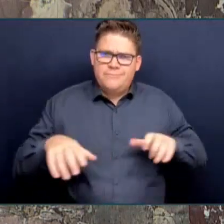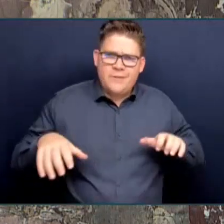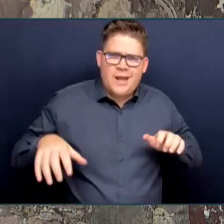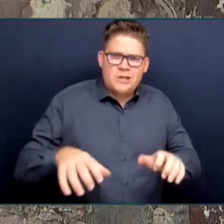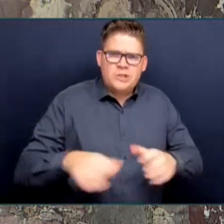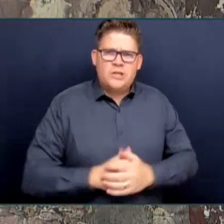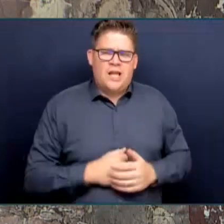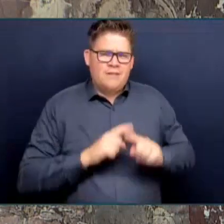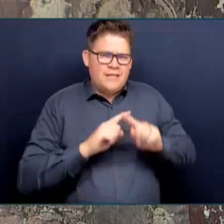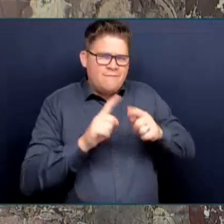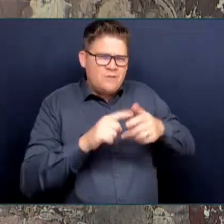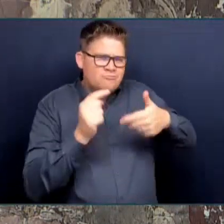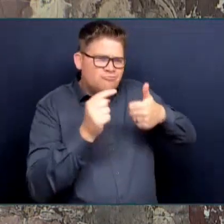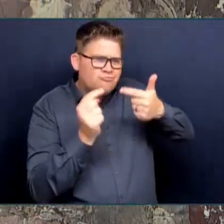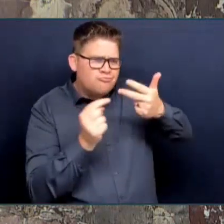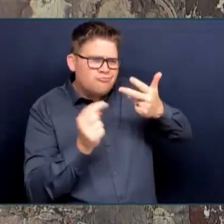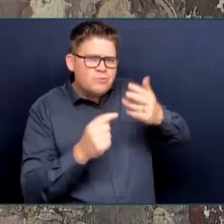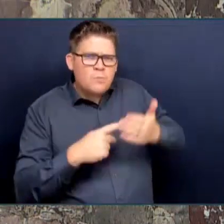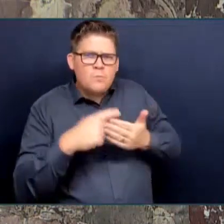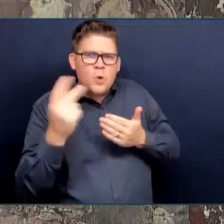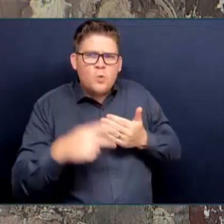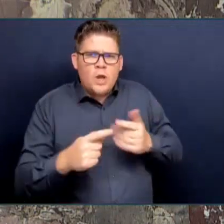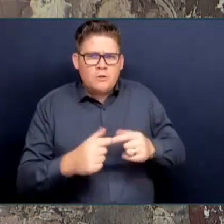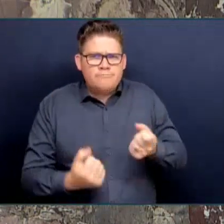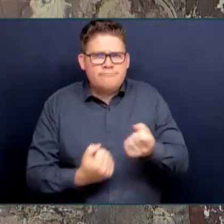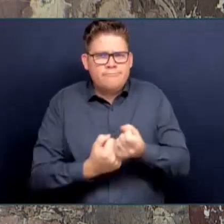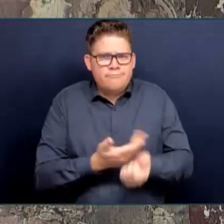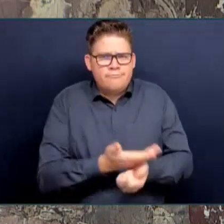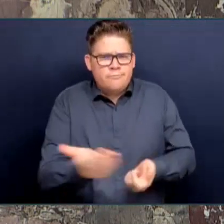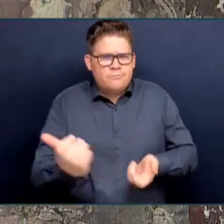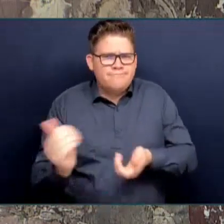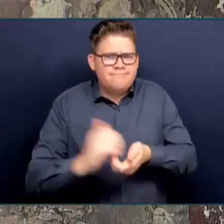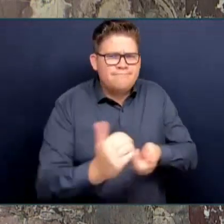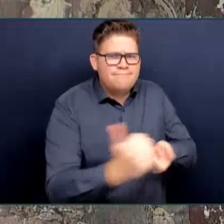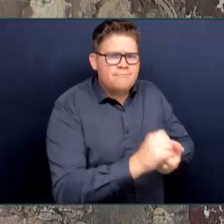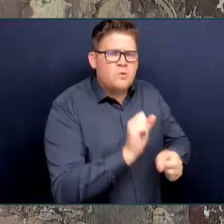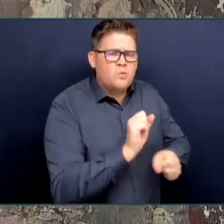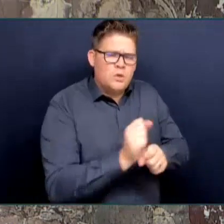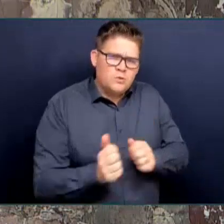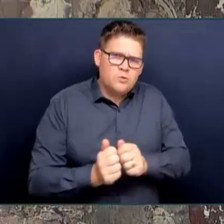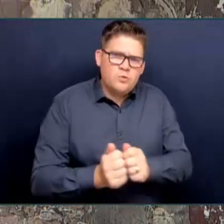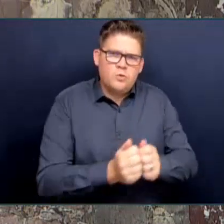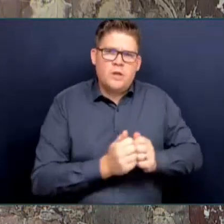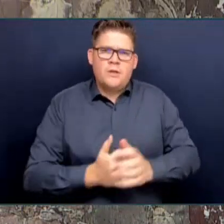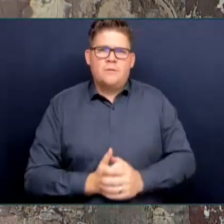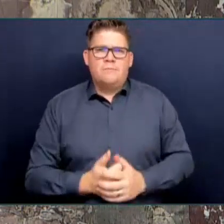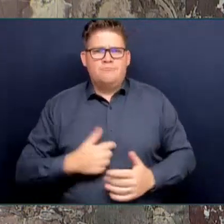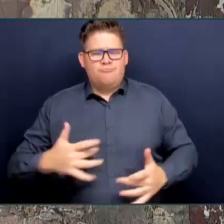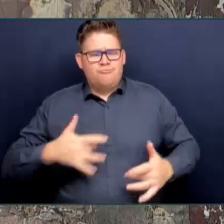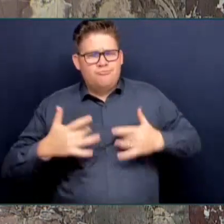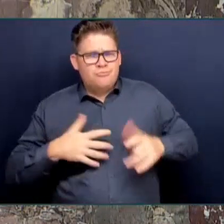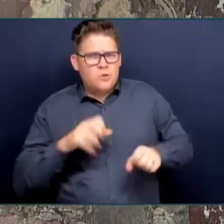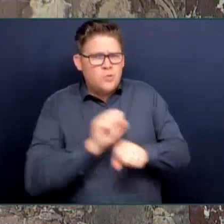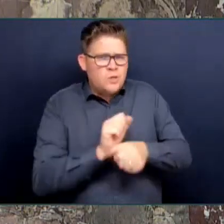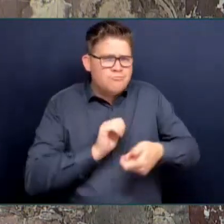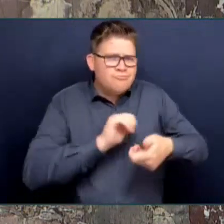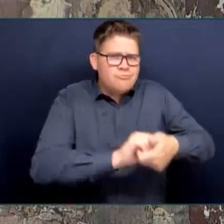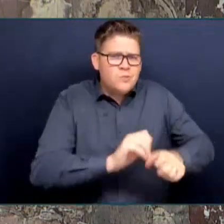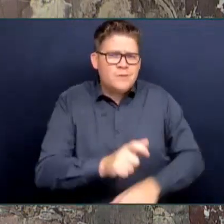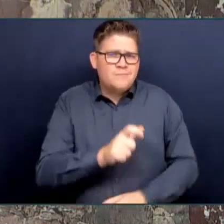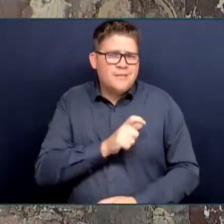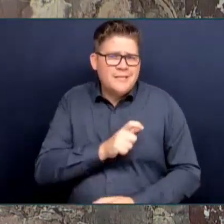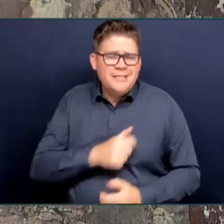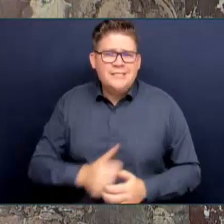our collective responses. I'm excited to work with police, with municipal leaders, with communities to address this pressing issue." And the member brings